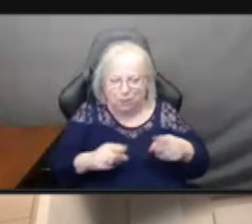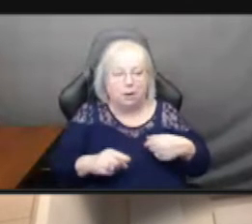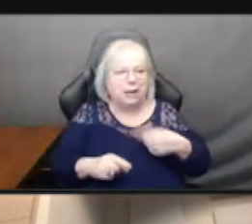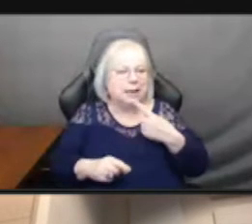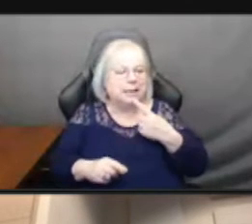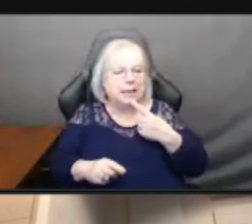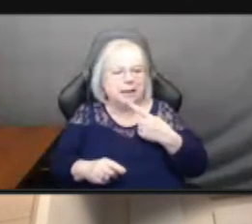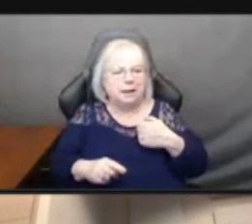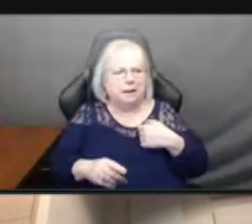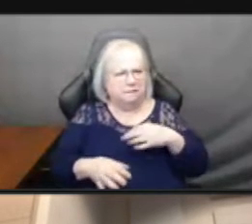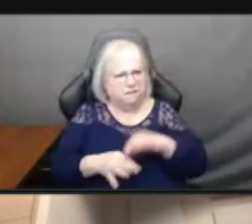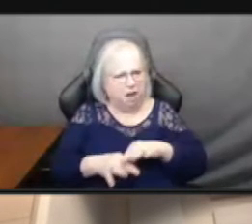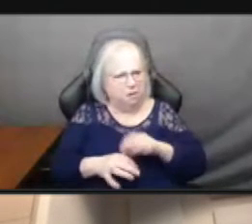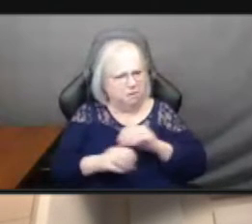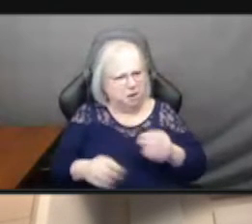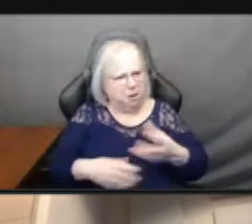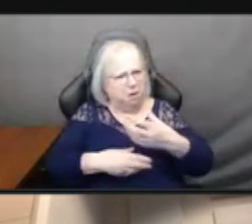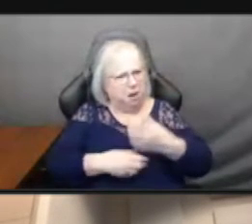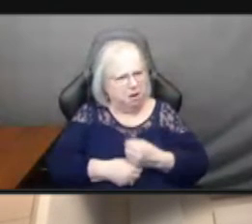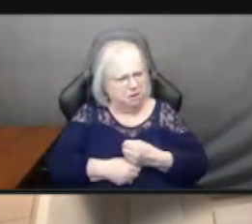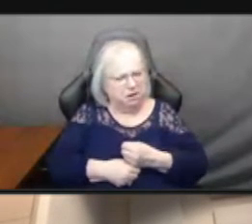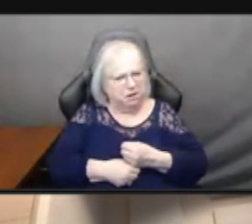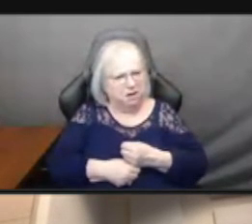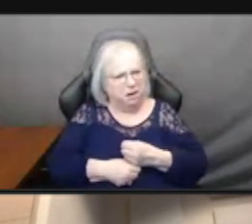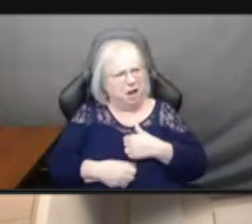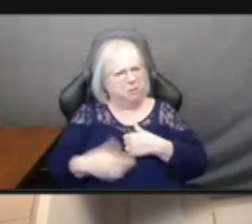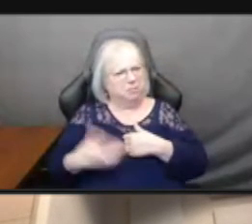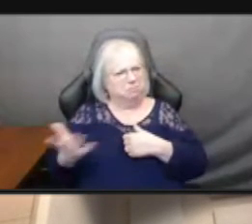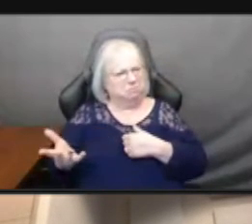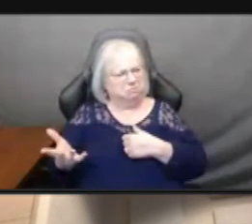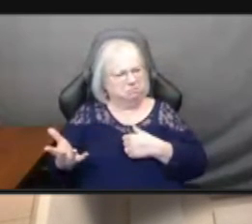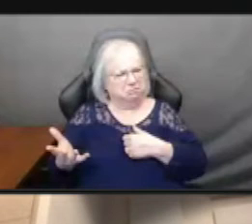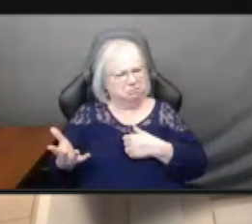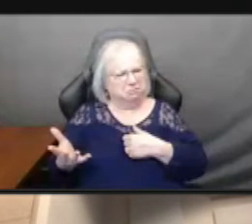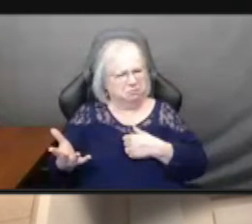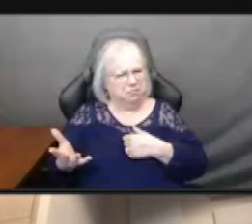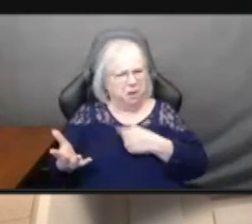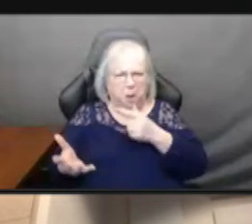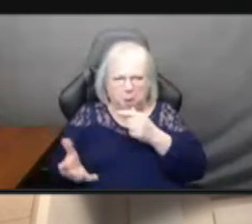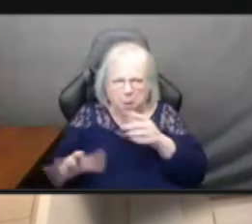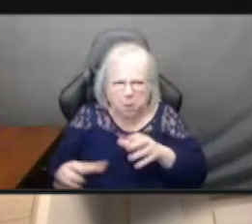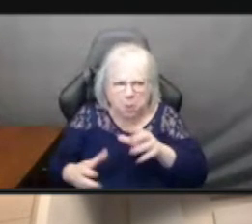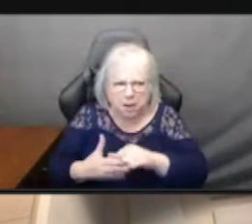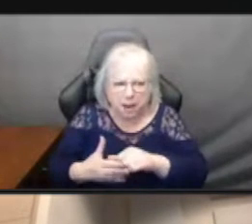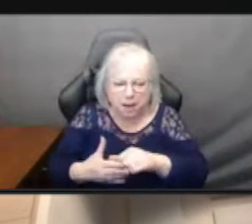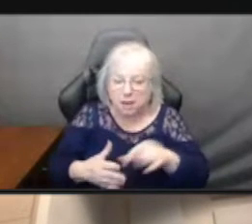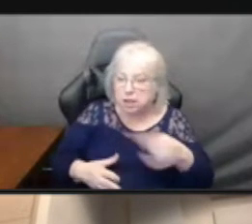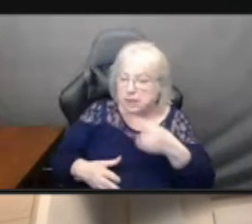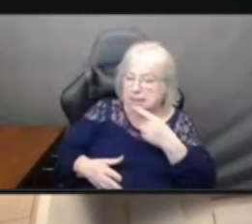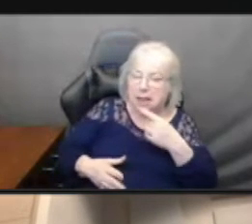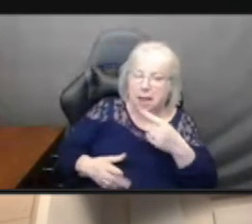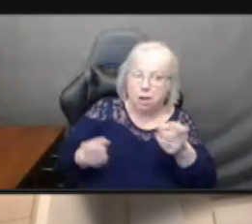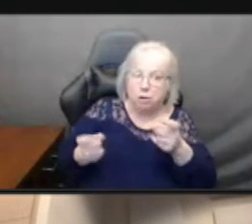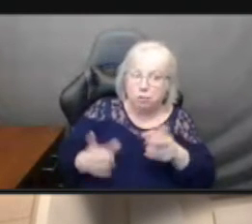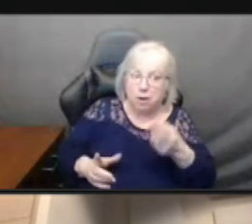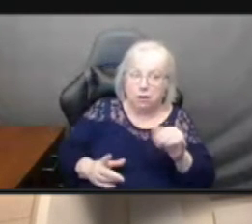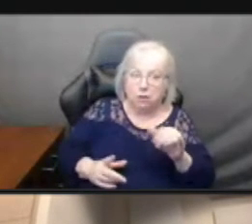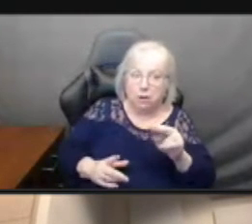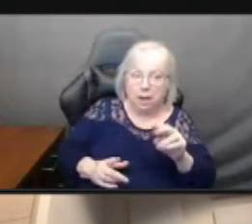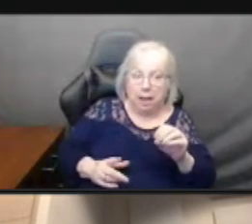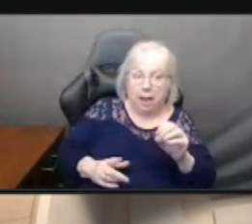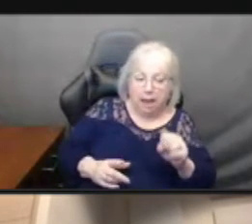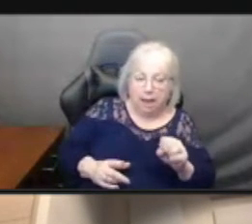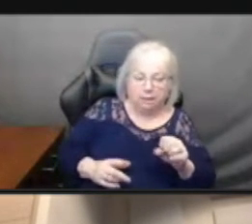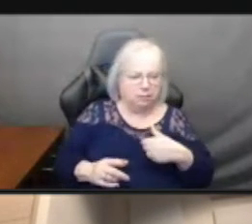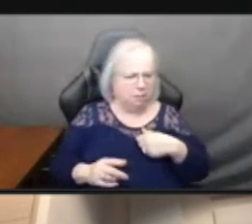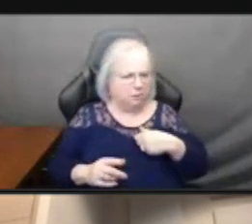vote of no confidence, and I was like, who doing it? She said Director Hines.